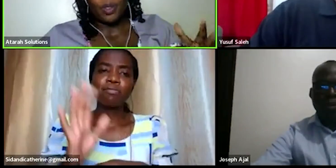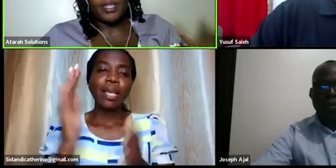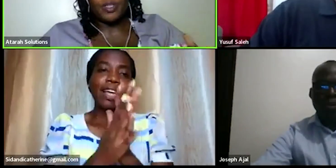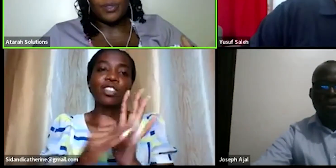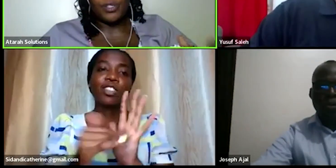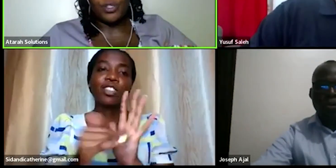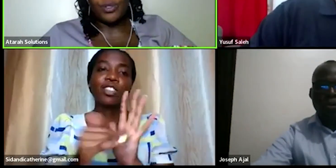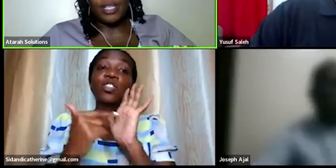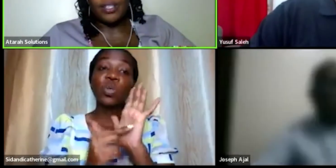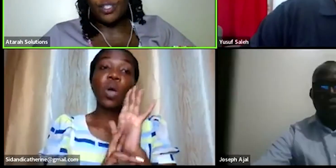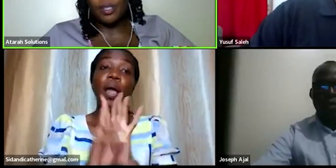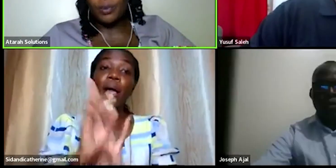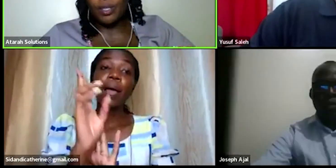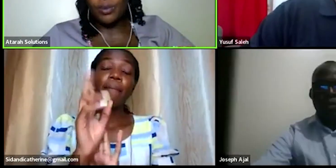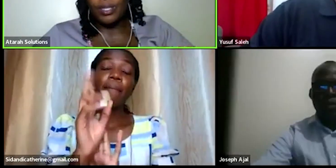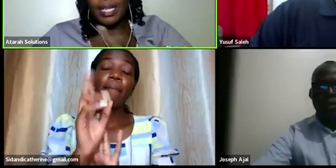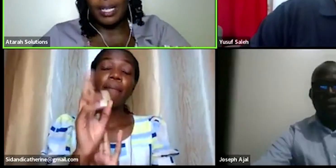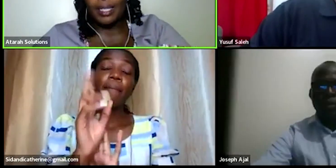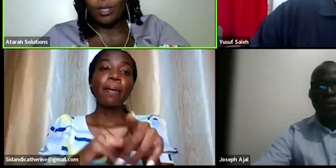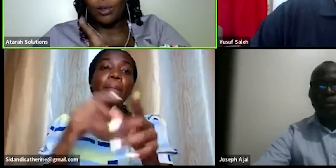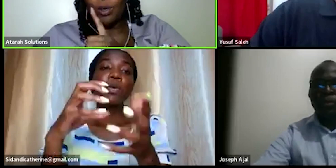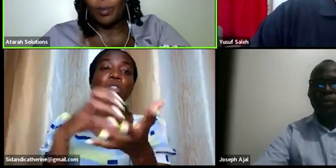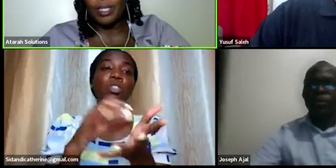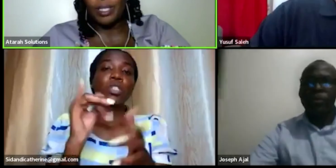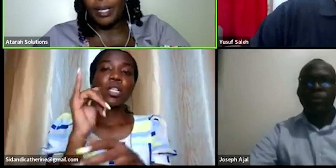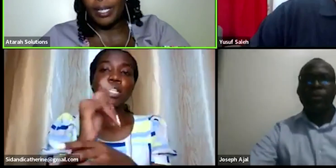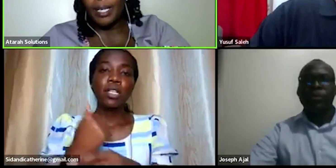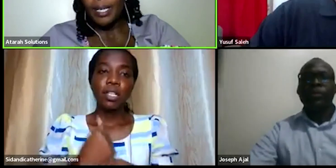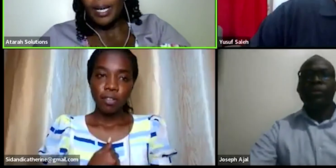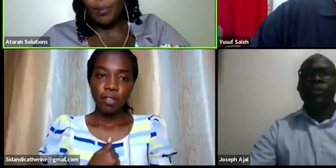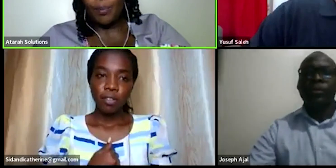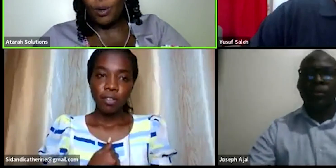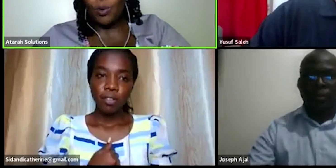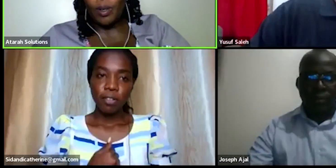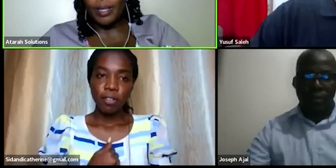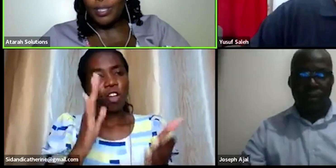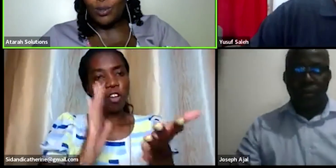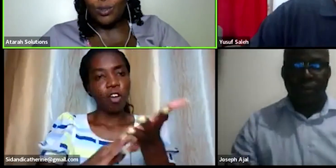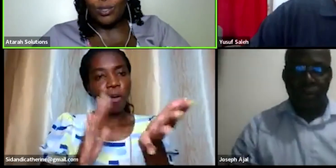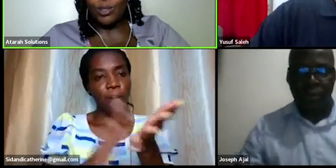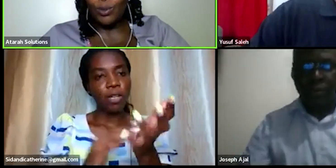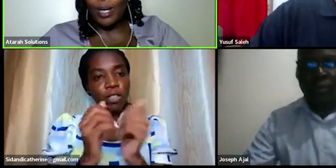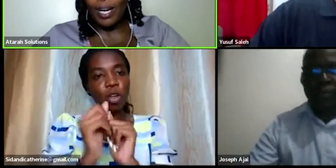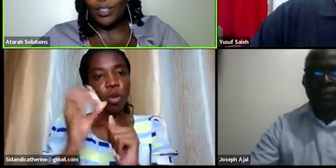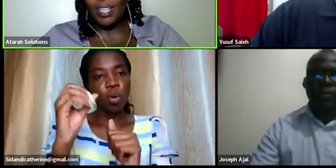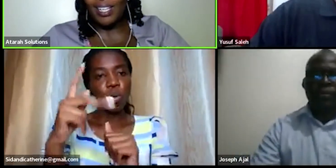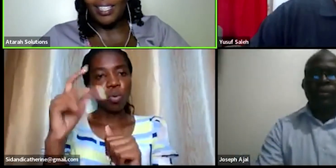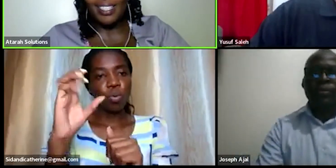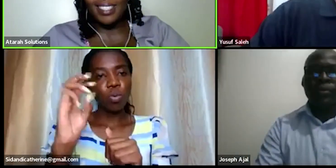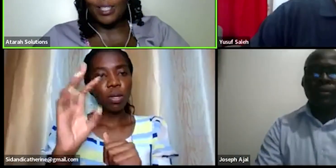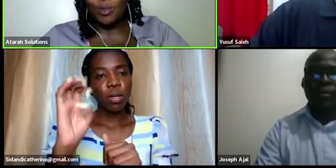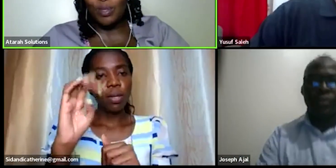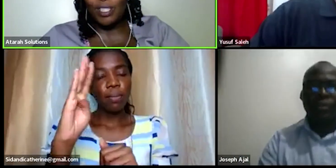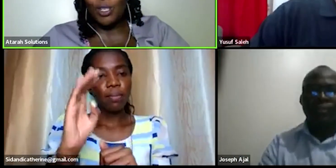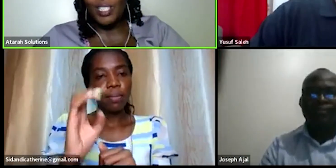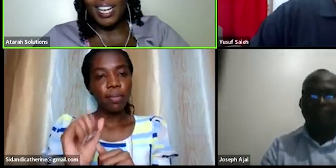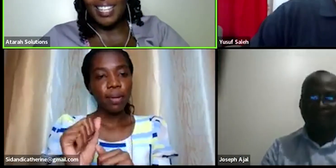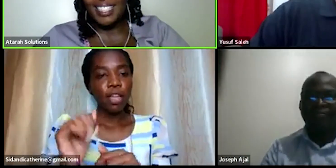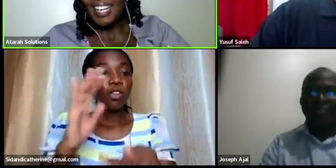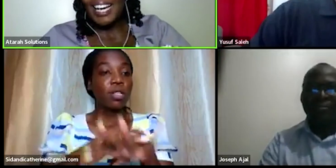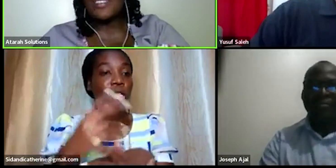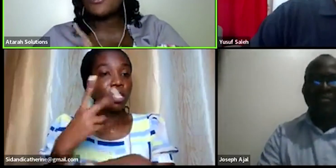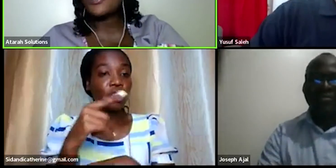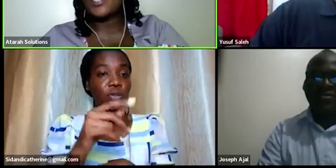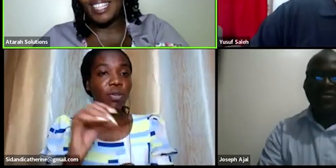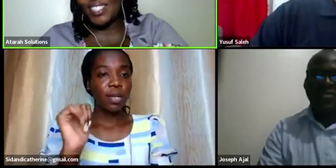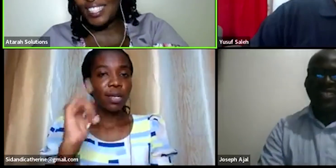up when these positions are actually put across. I like the comment by Paul Okwemba, and it's good to see you, Ajal. And Richard was missing your